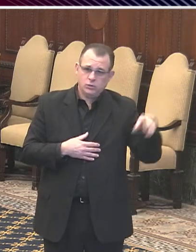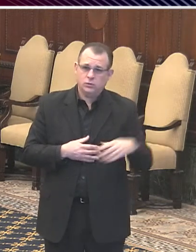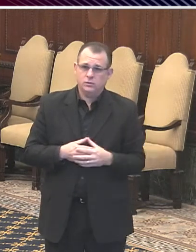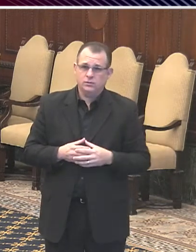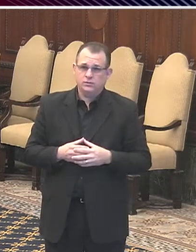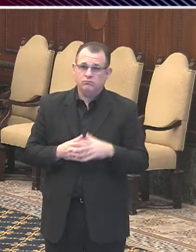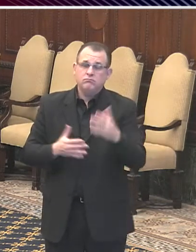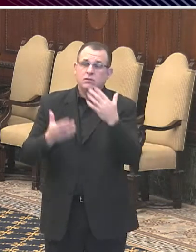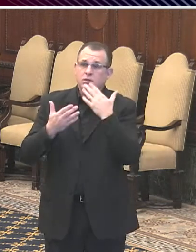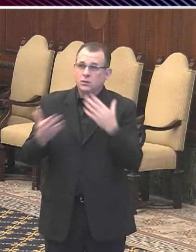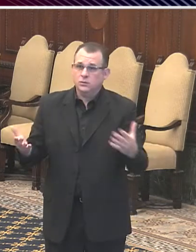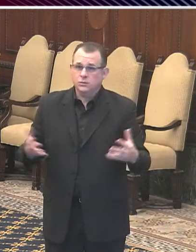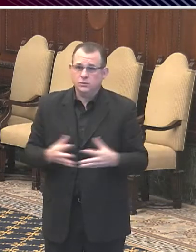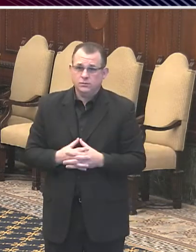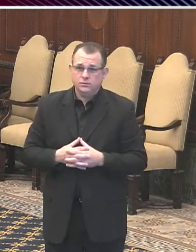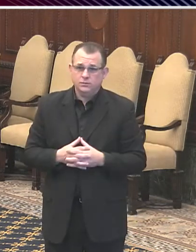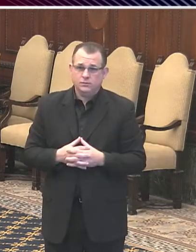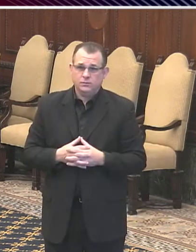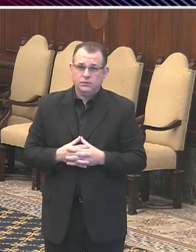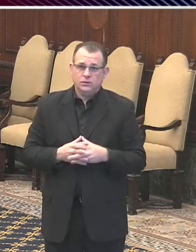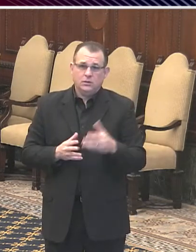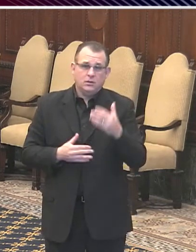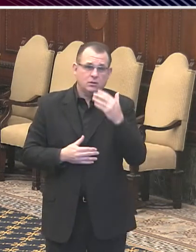Thank you, Dr. Farley.